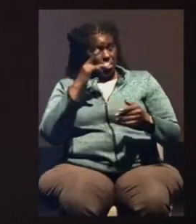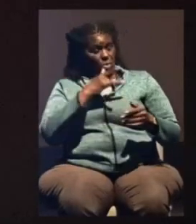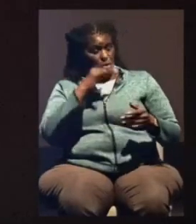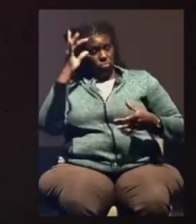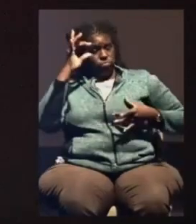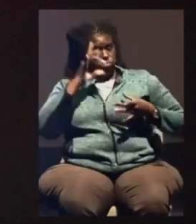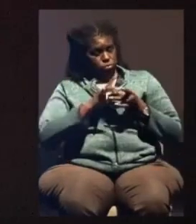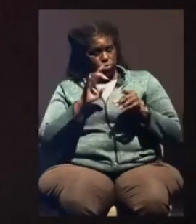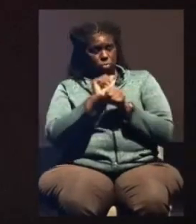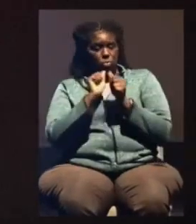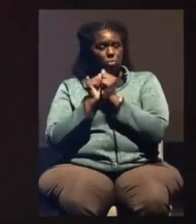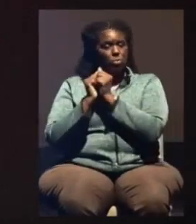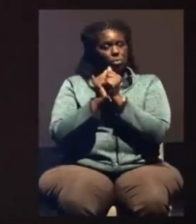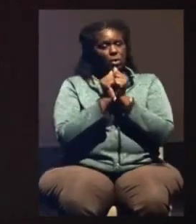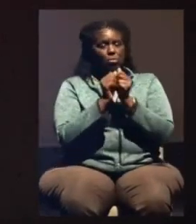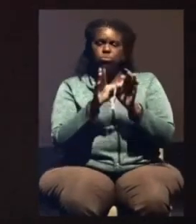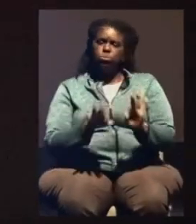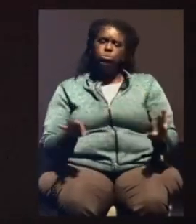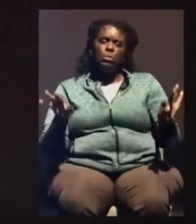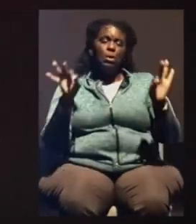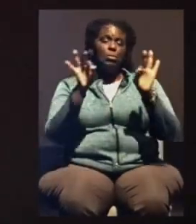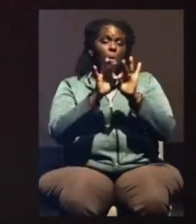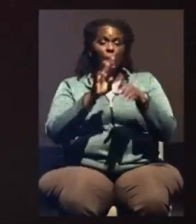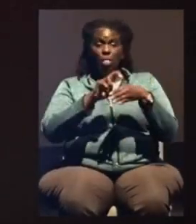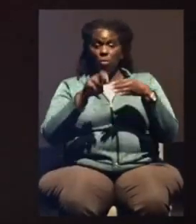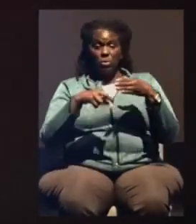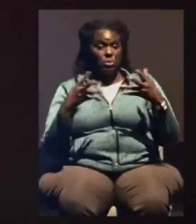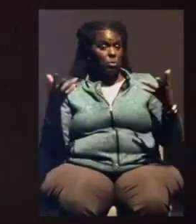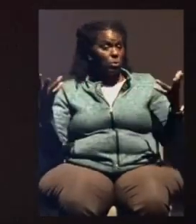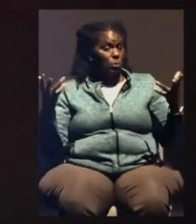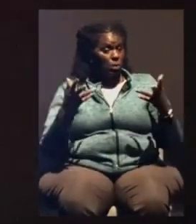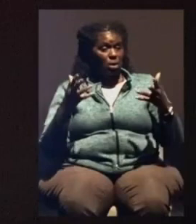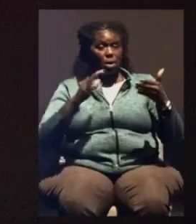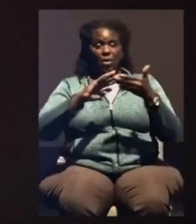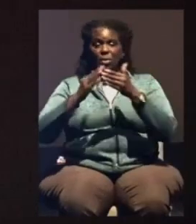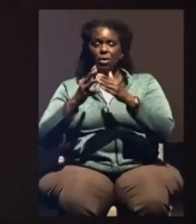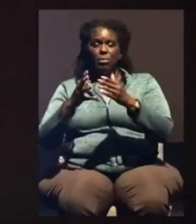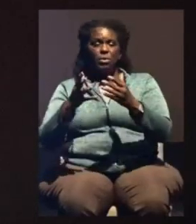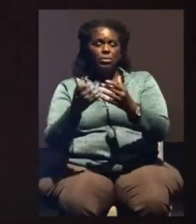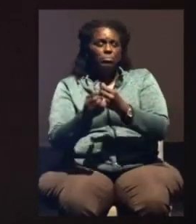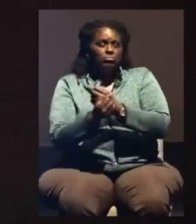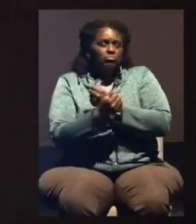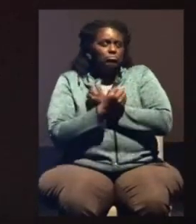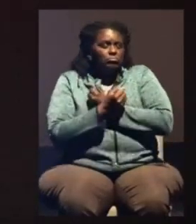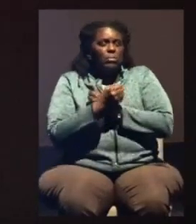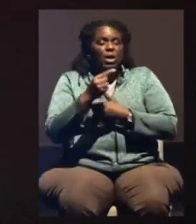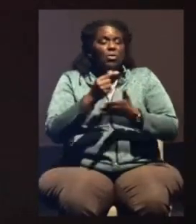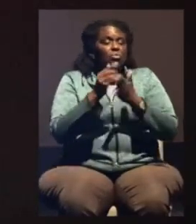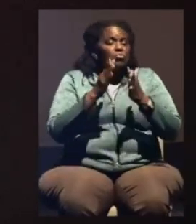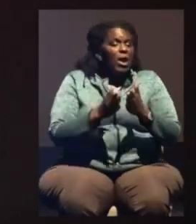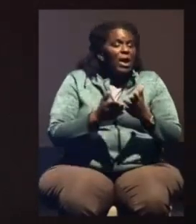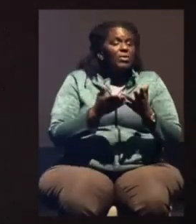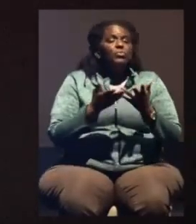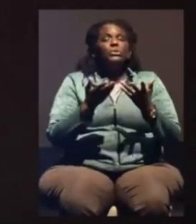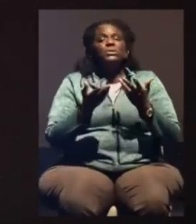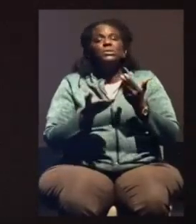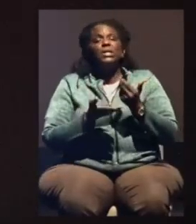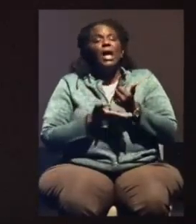And the outcome of that is the community embraces you, alumni help fund your